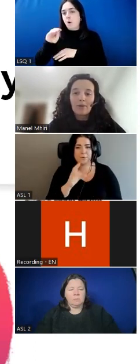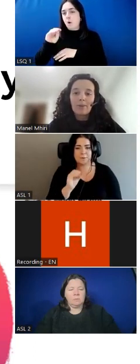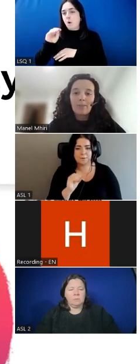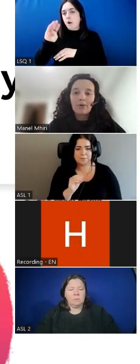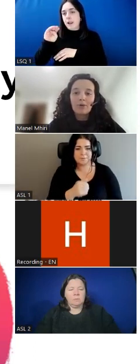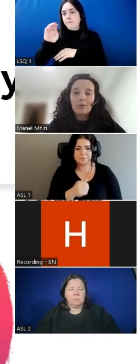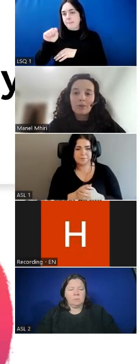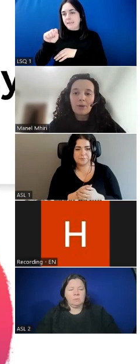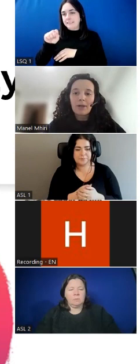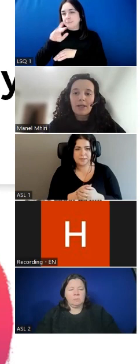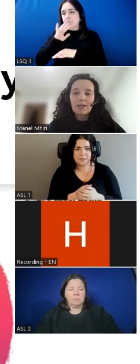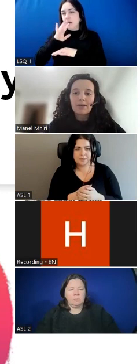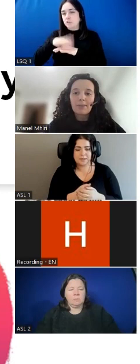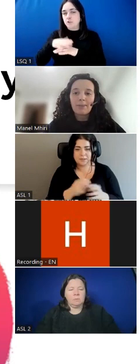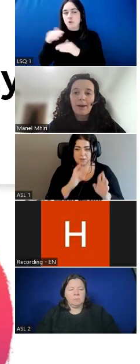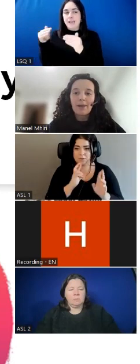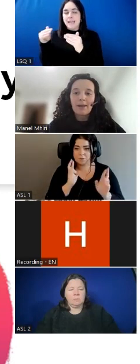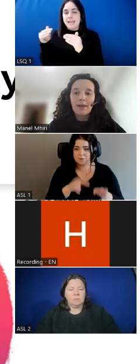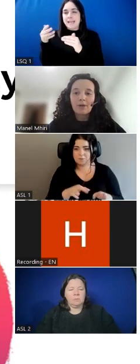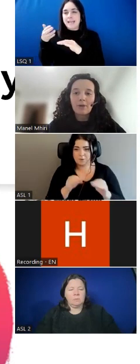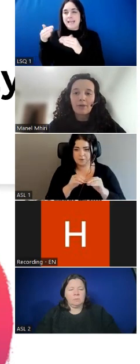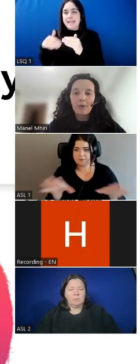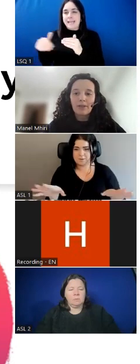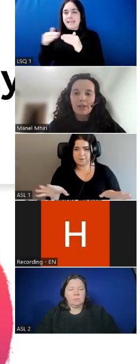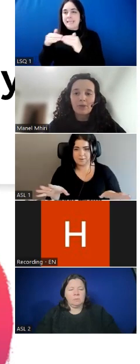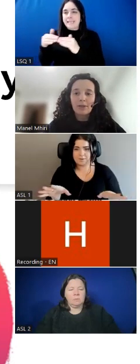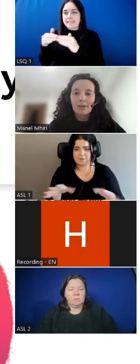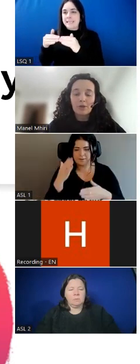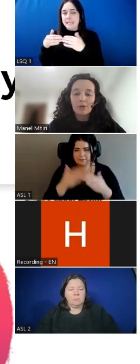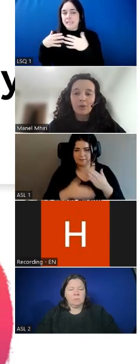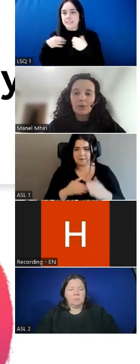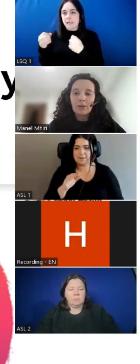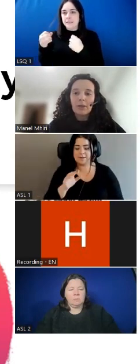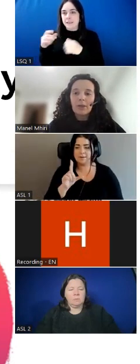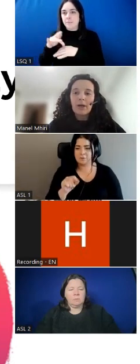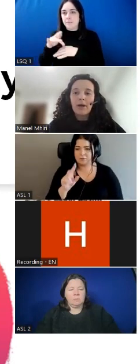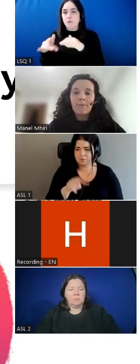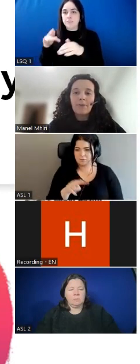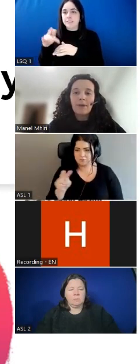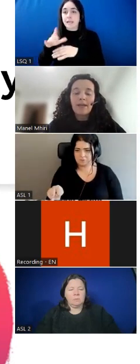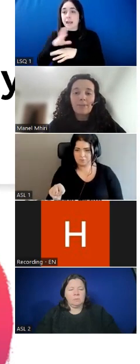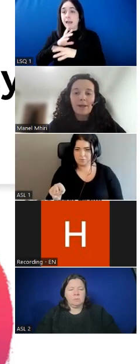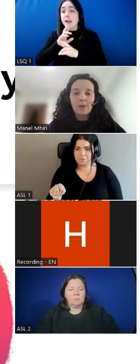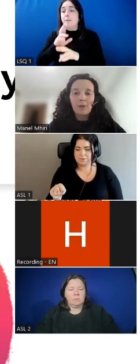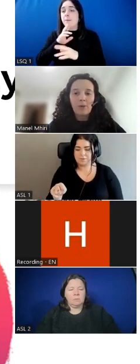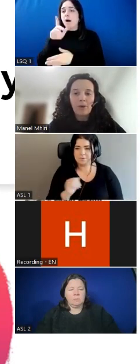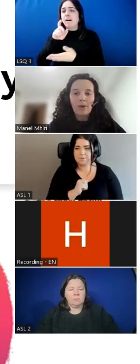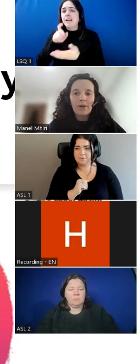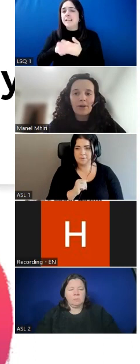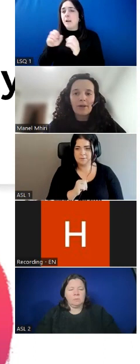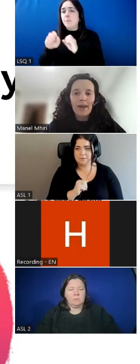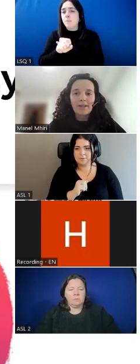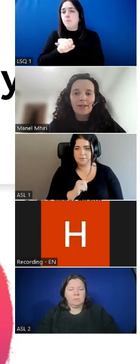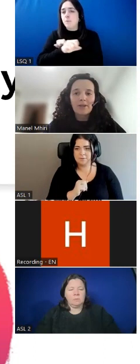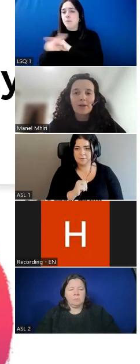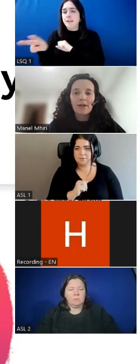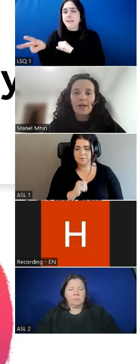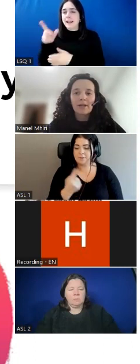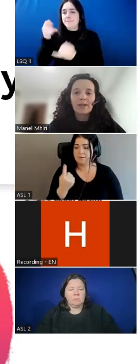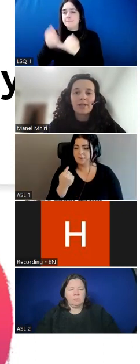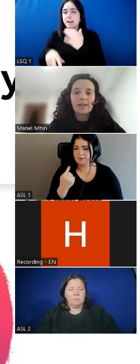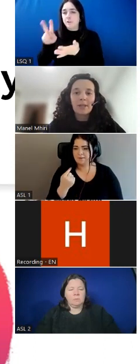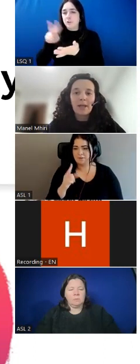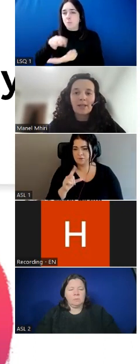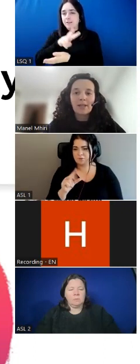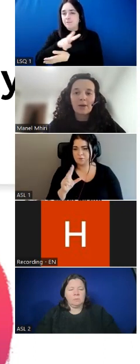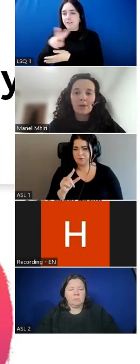while the report was released by the end of 2022, they spent the whole year last year